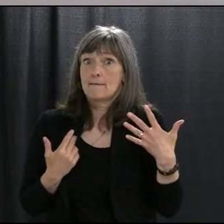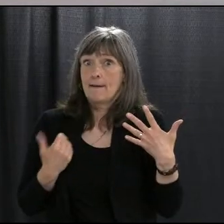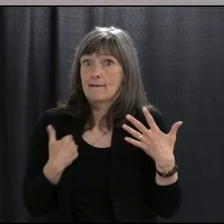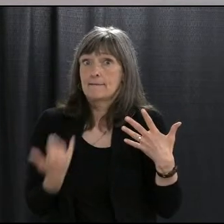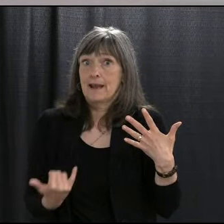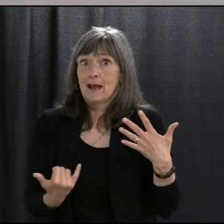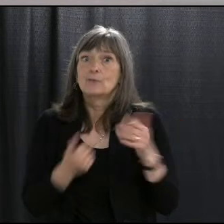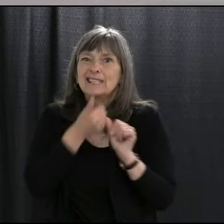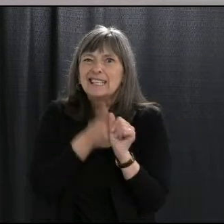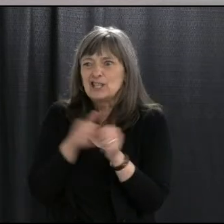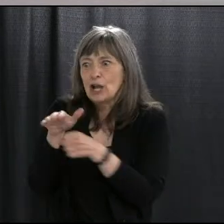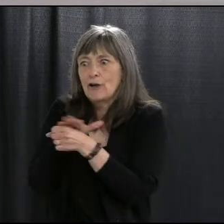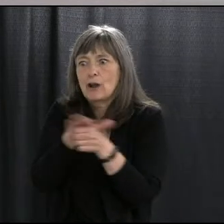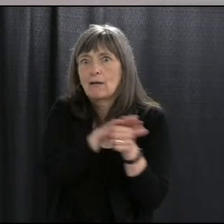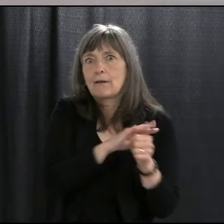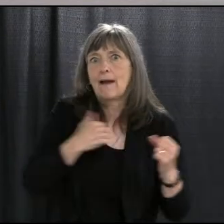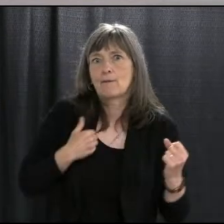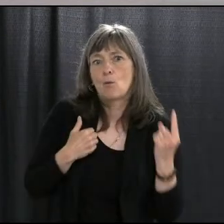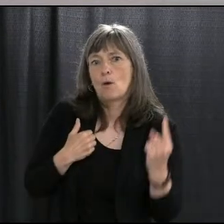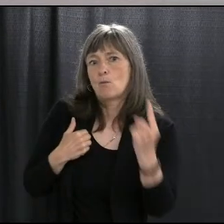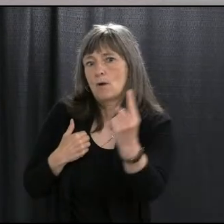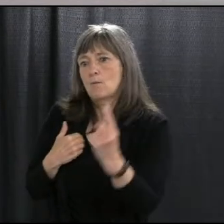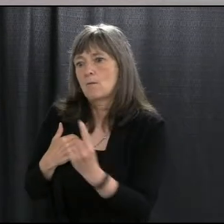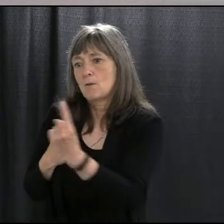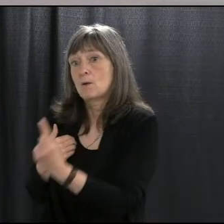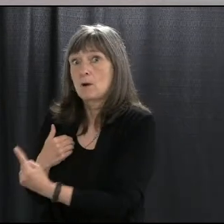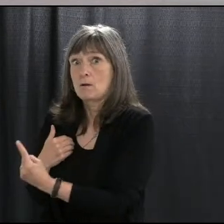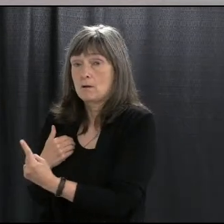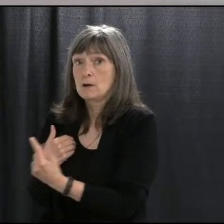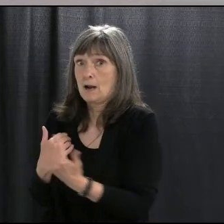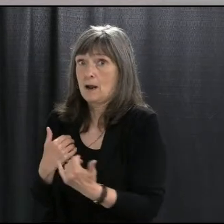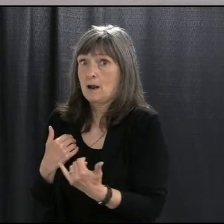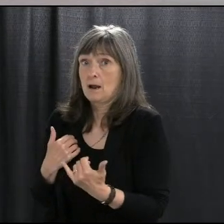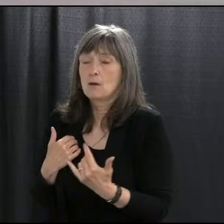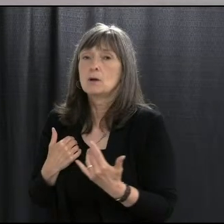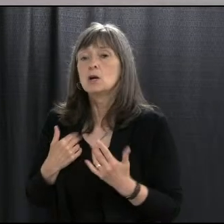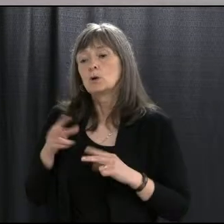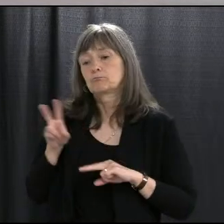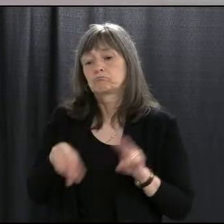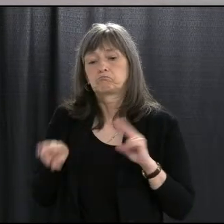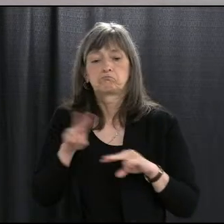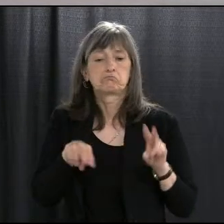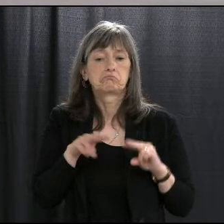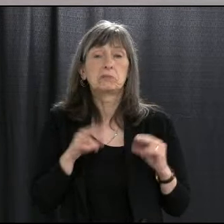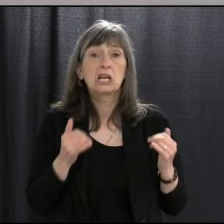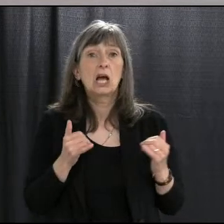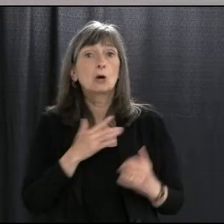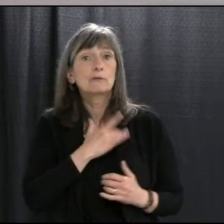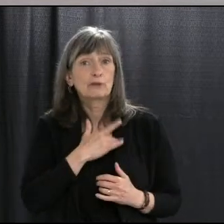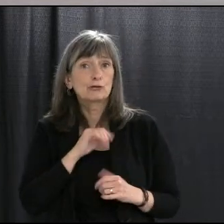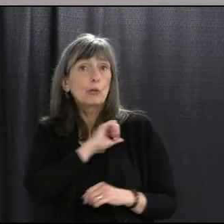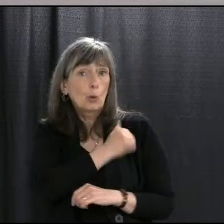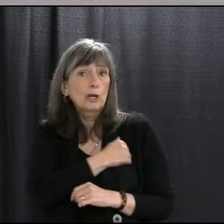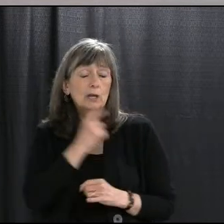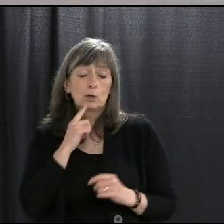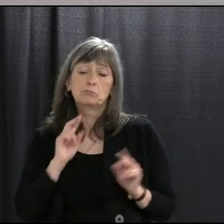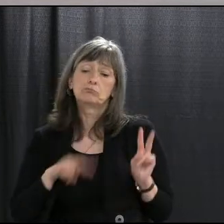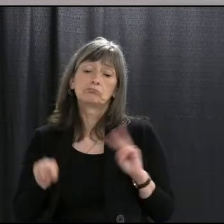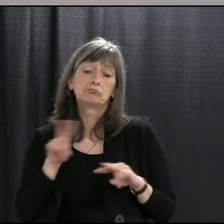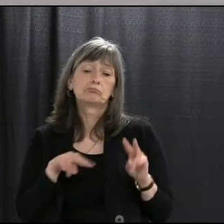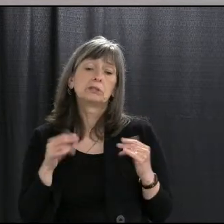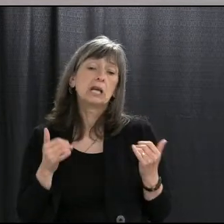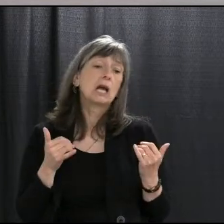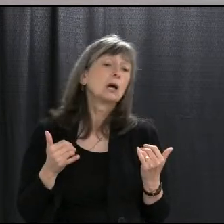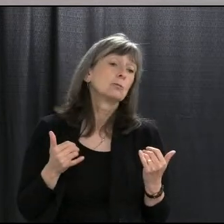the zones where we have physician assistants. We are evaluating, and the Provincial Health Authority is evaluating